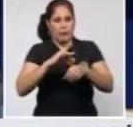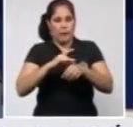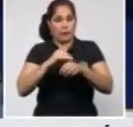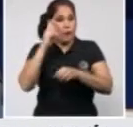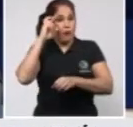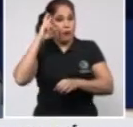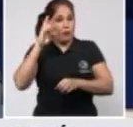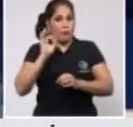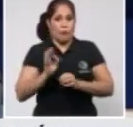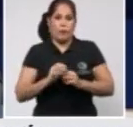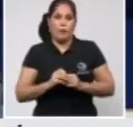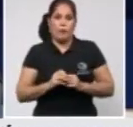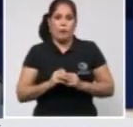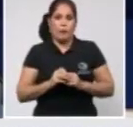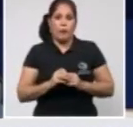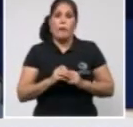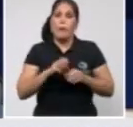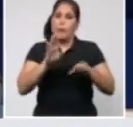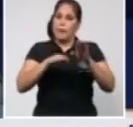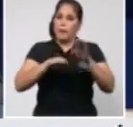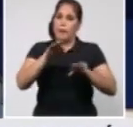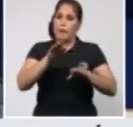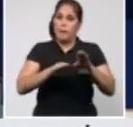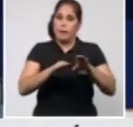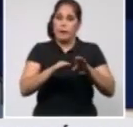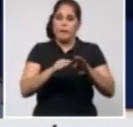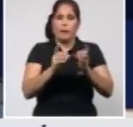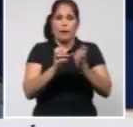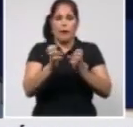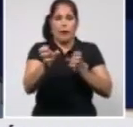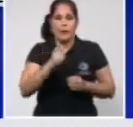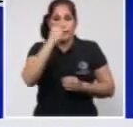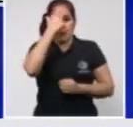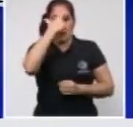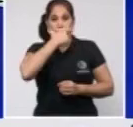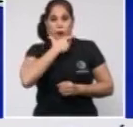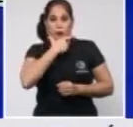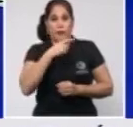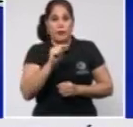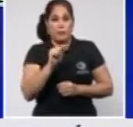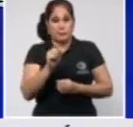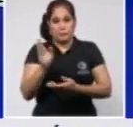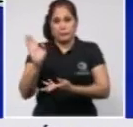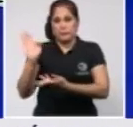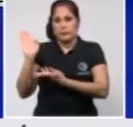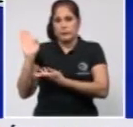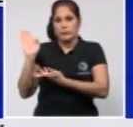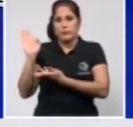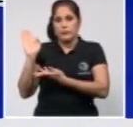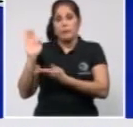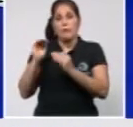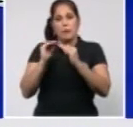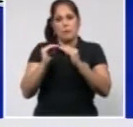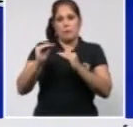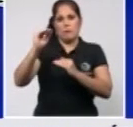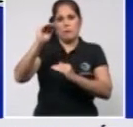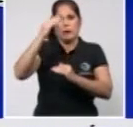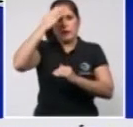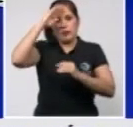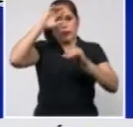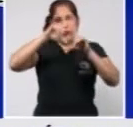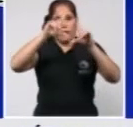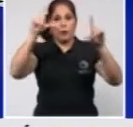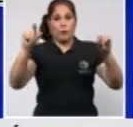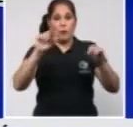Given yesterday's results by province, Ciego de Ávila continues to have the highest confirmed case rate